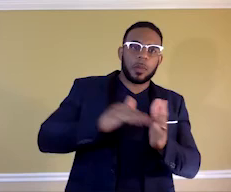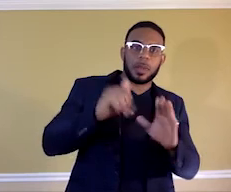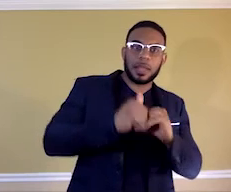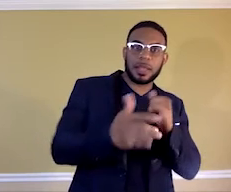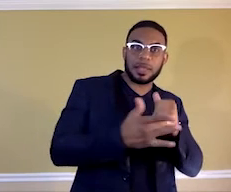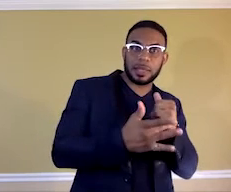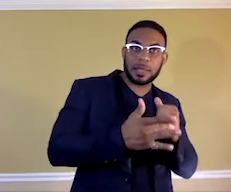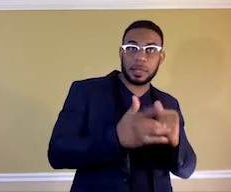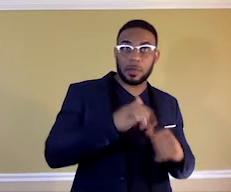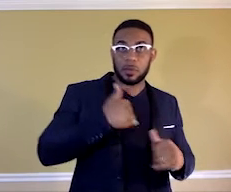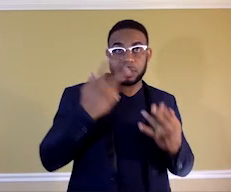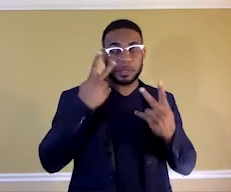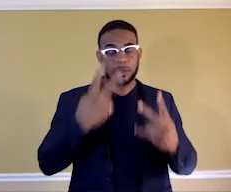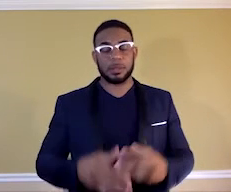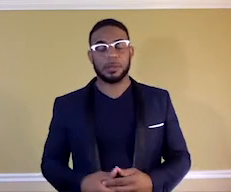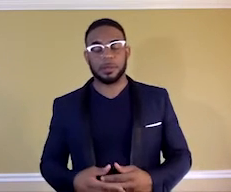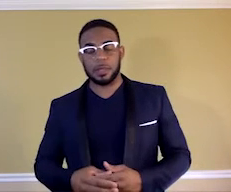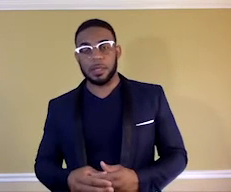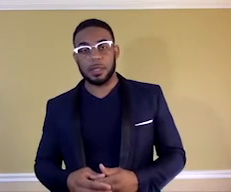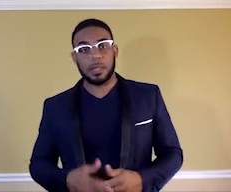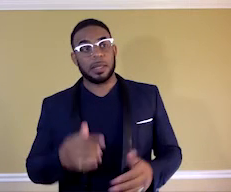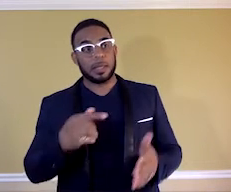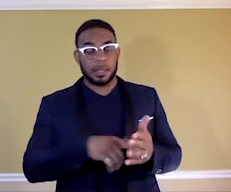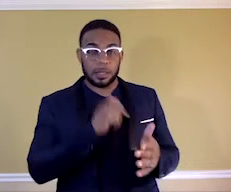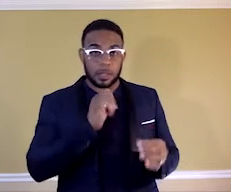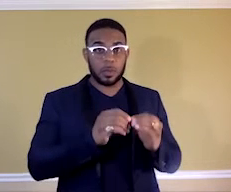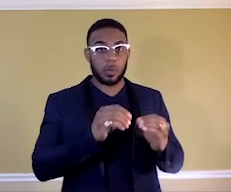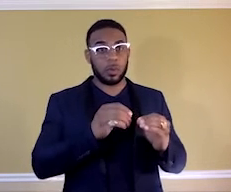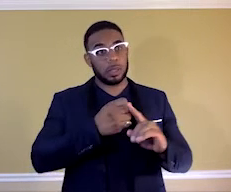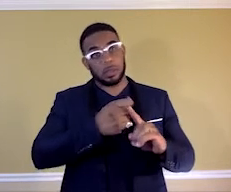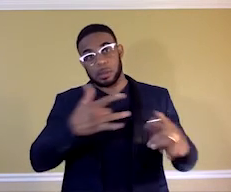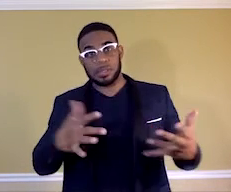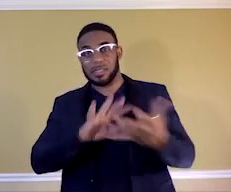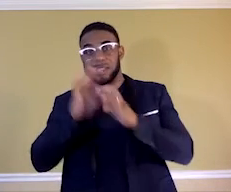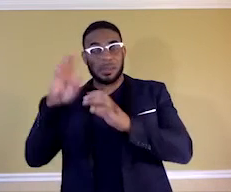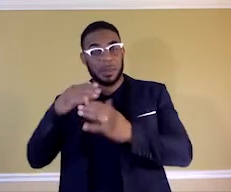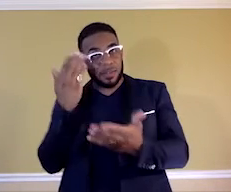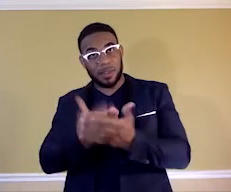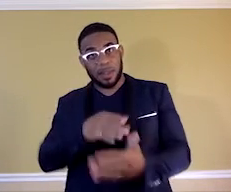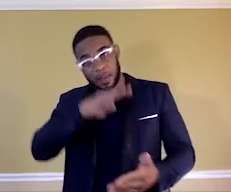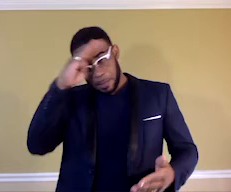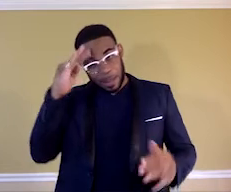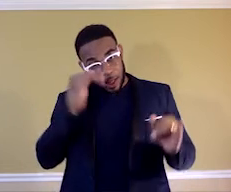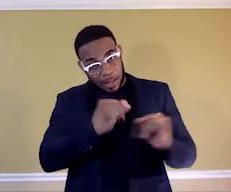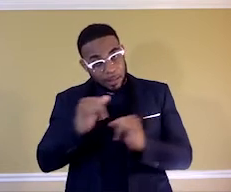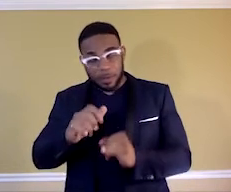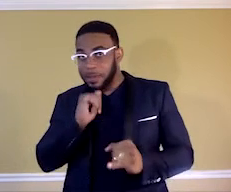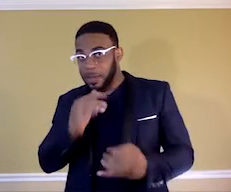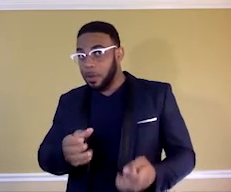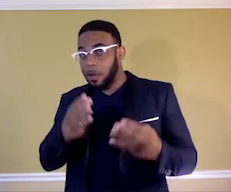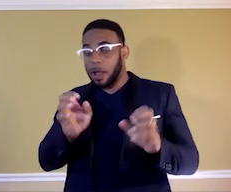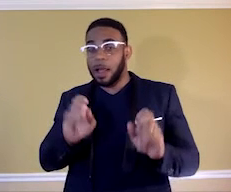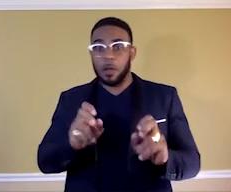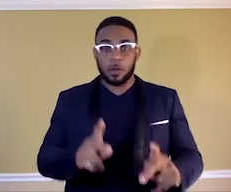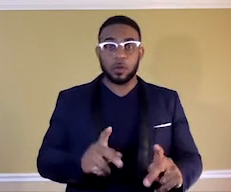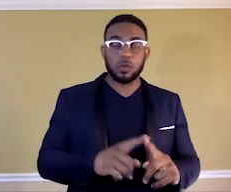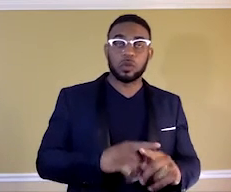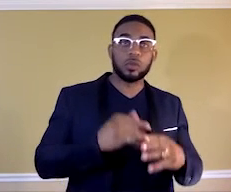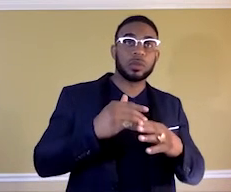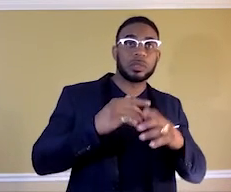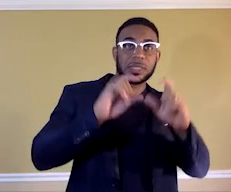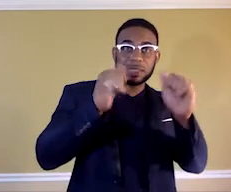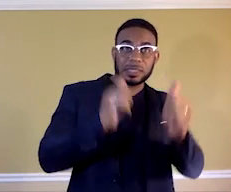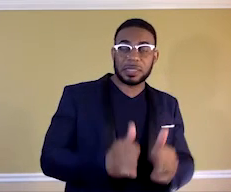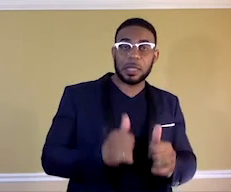the technologies that we see. This is further exacerbated by the fact that Black individuals are not provided opportunities to